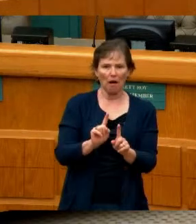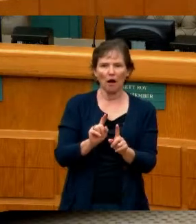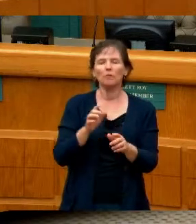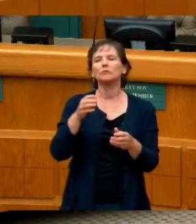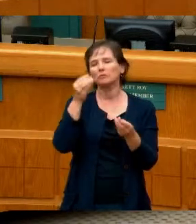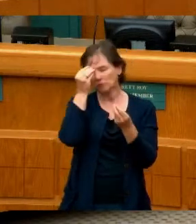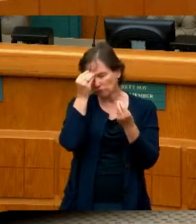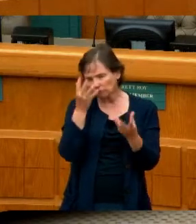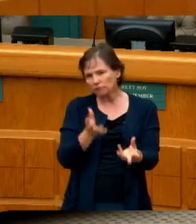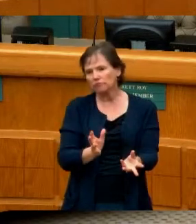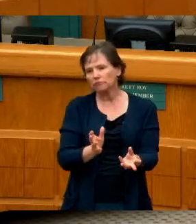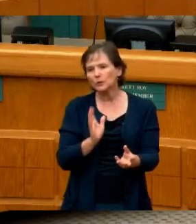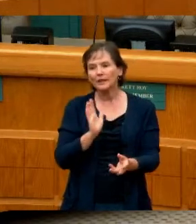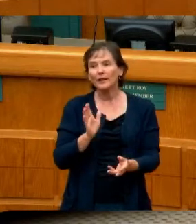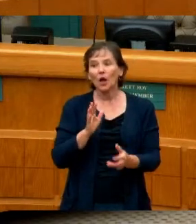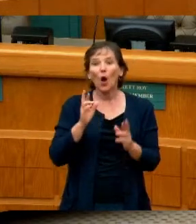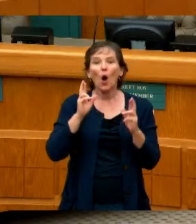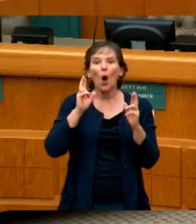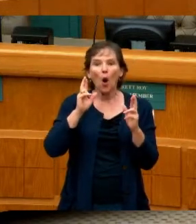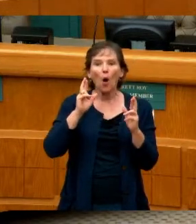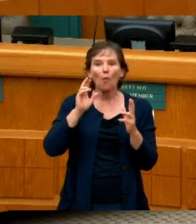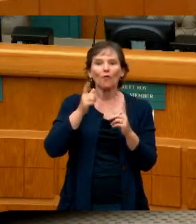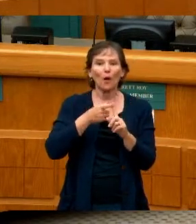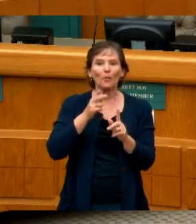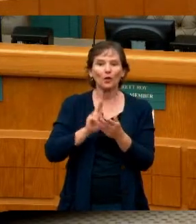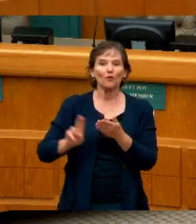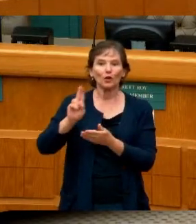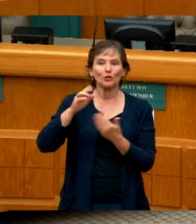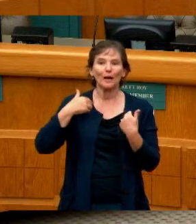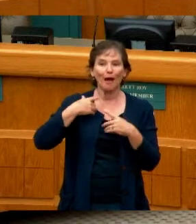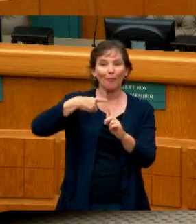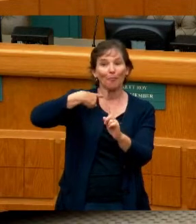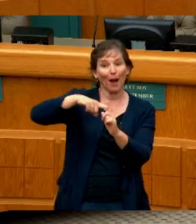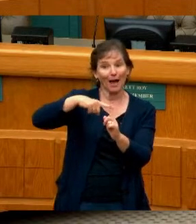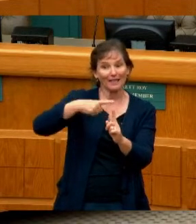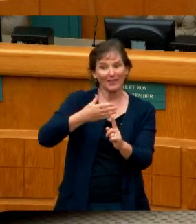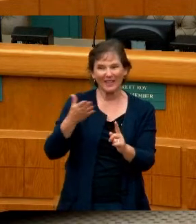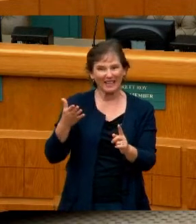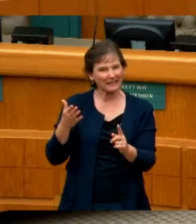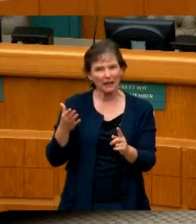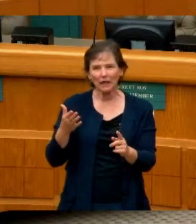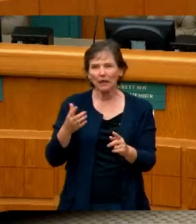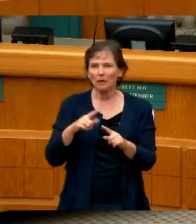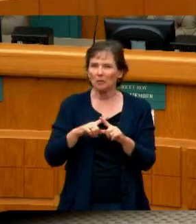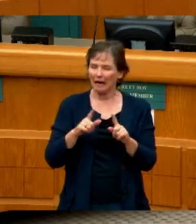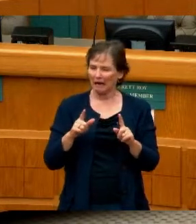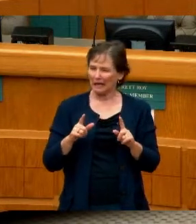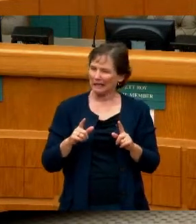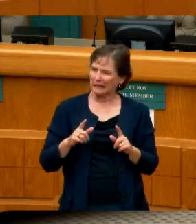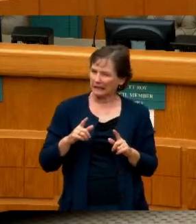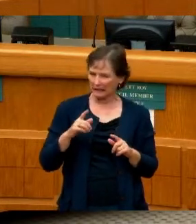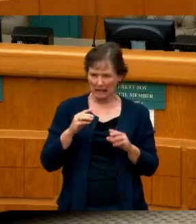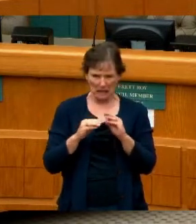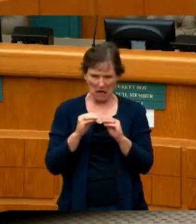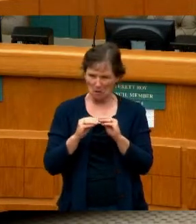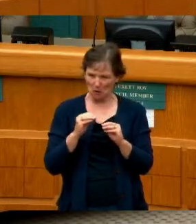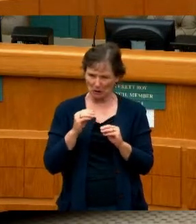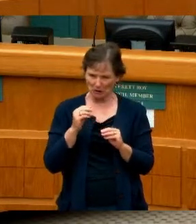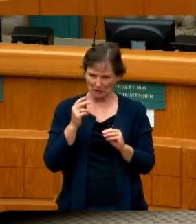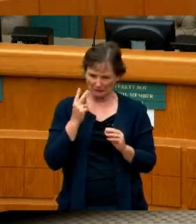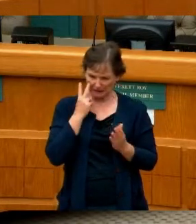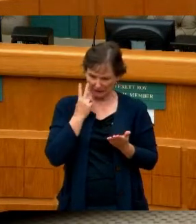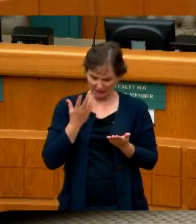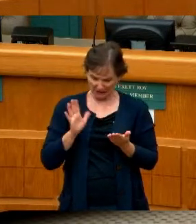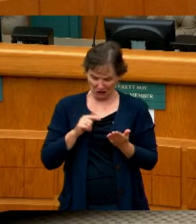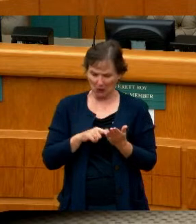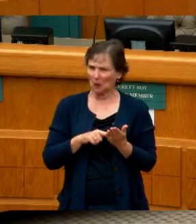university folks will come up and tell us what their prognostication is. Hopefully it's positive, but with the numbers I've